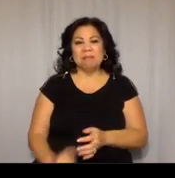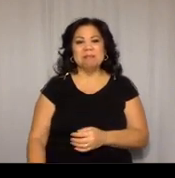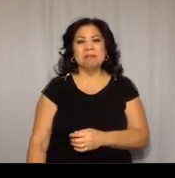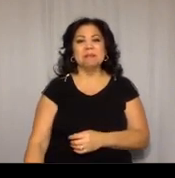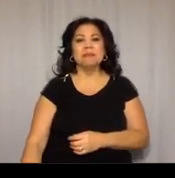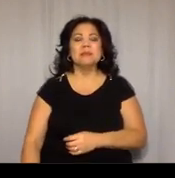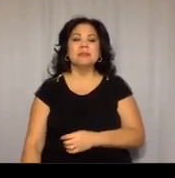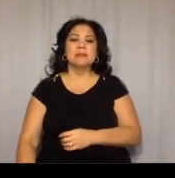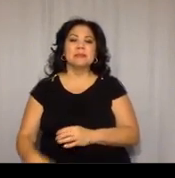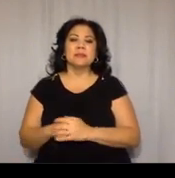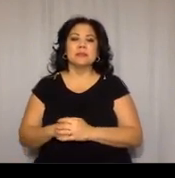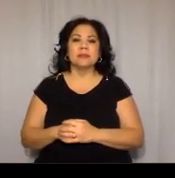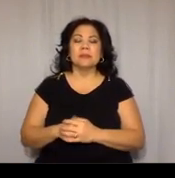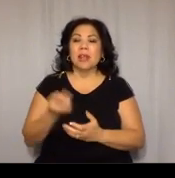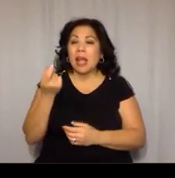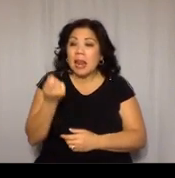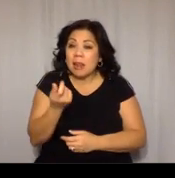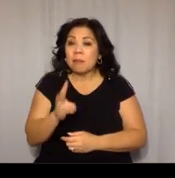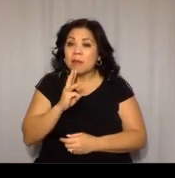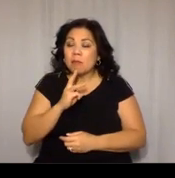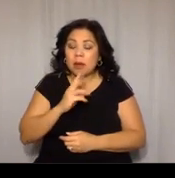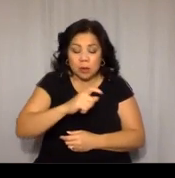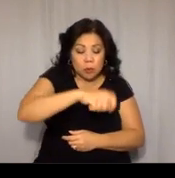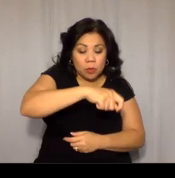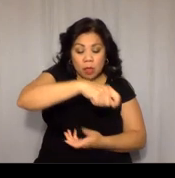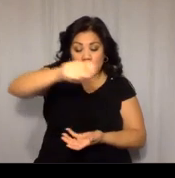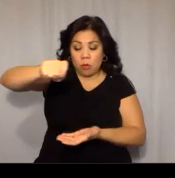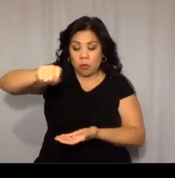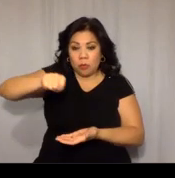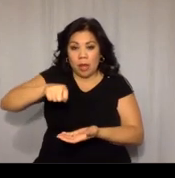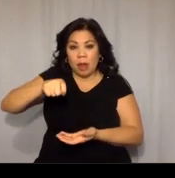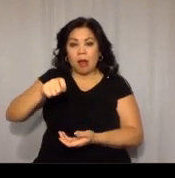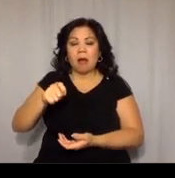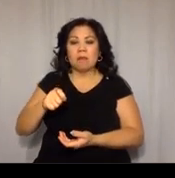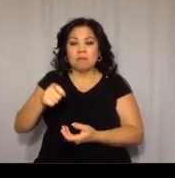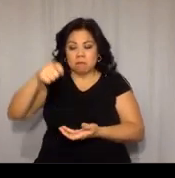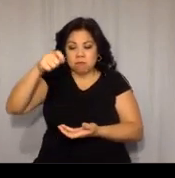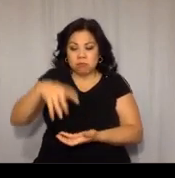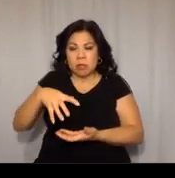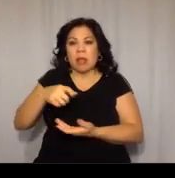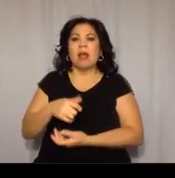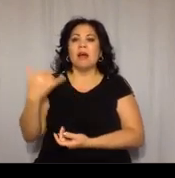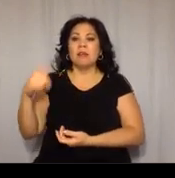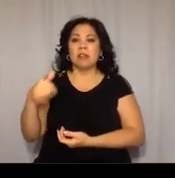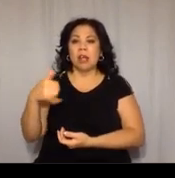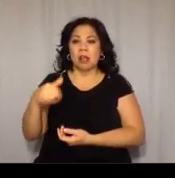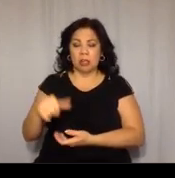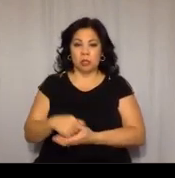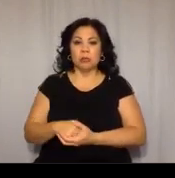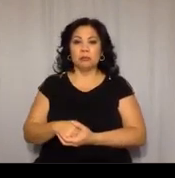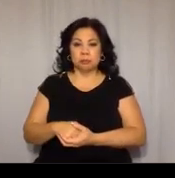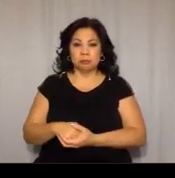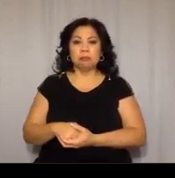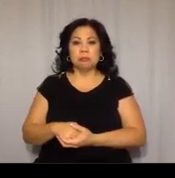I'm going to get a little bit of water on my brush, and I'm going to take a blob of yellow. I'm going to take a blob of yellow in the